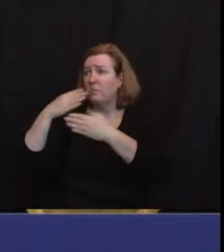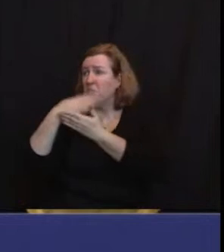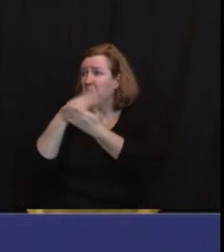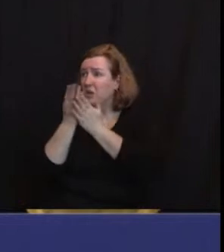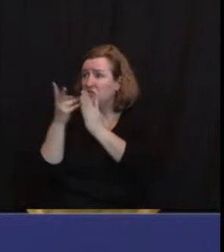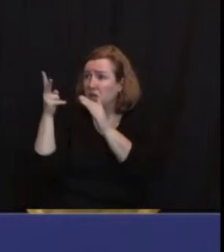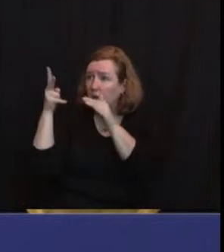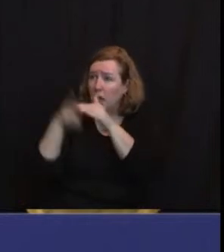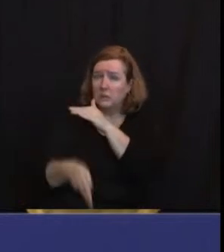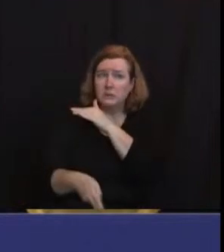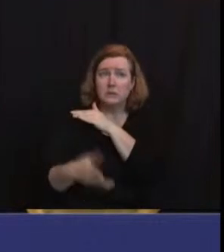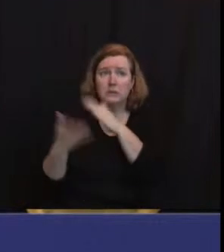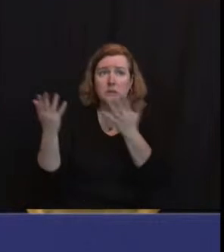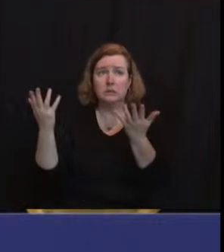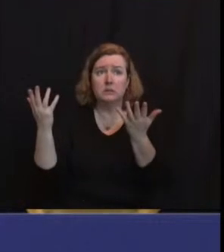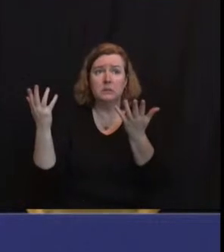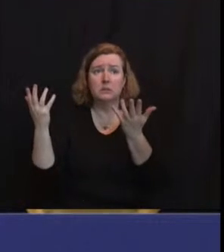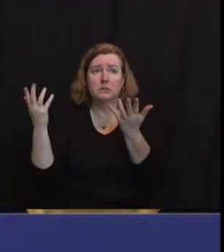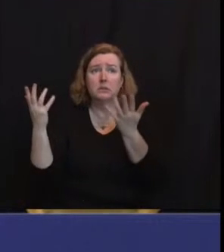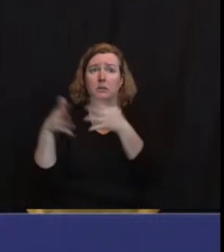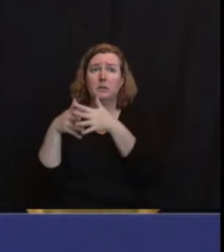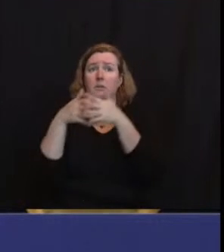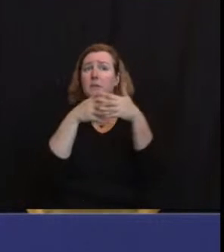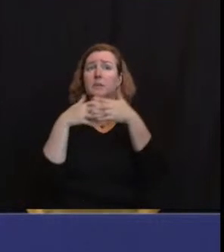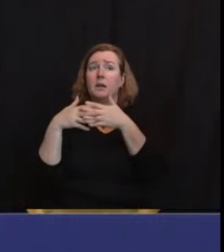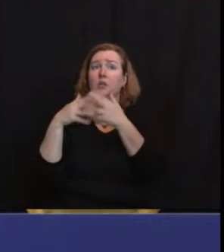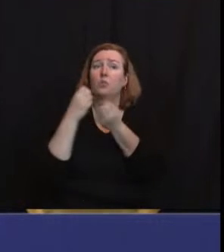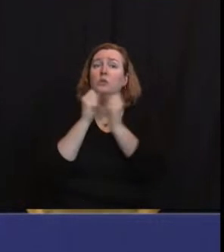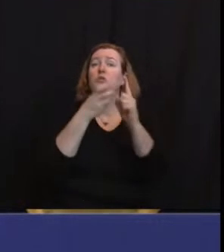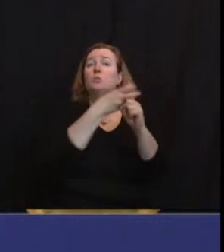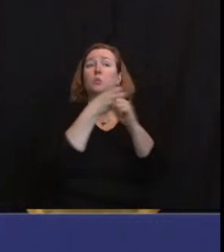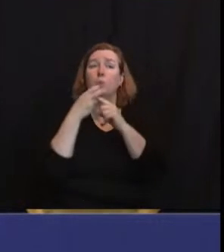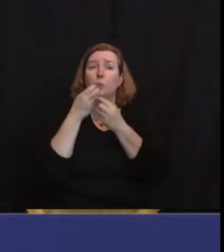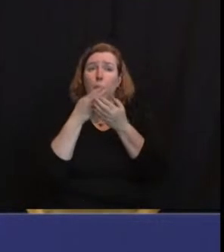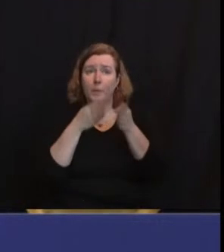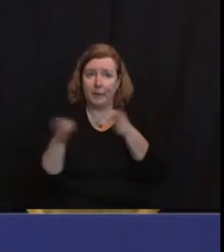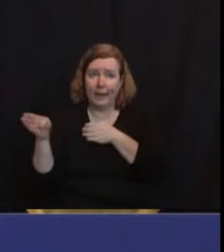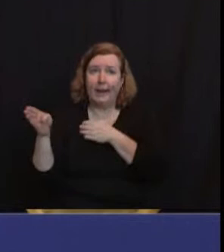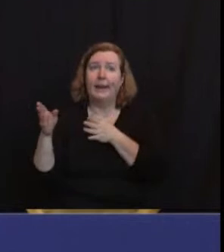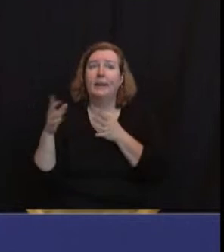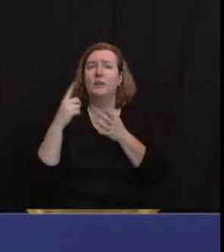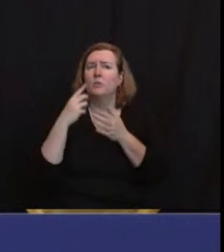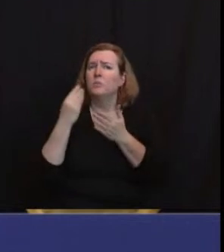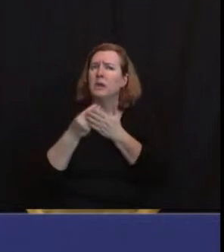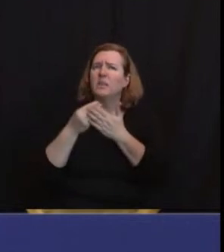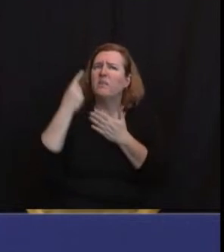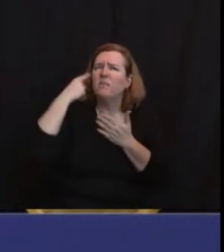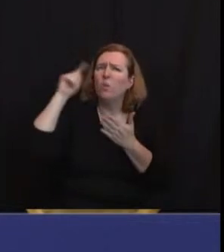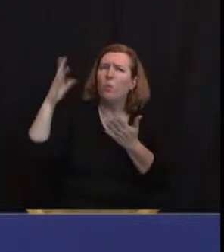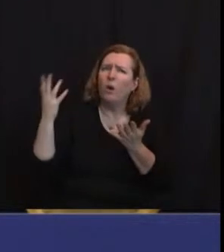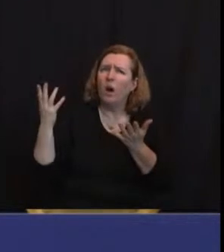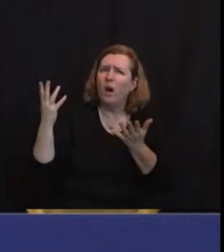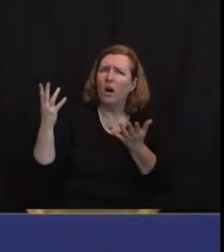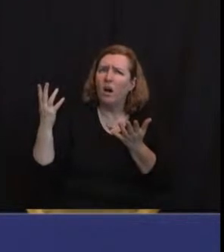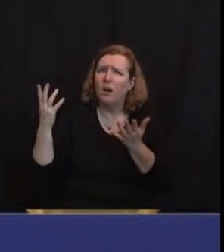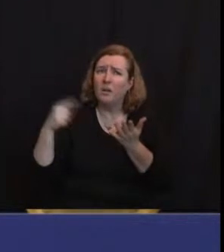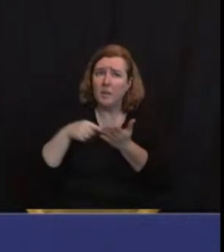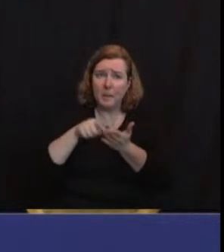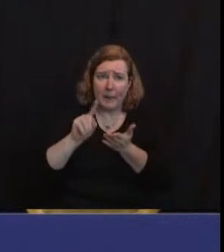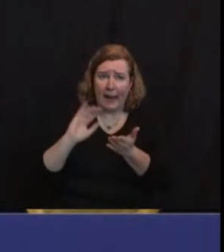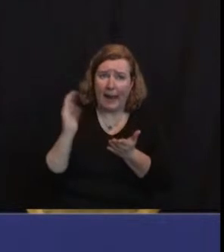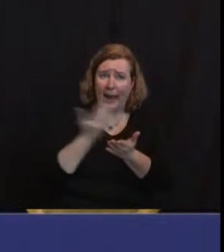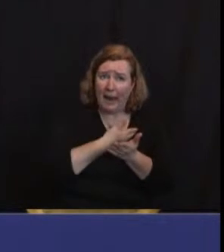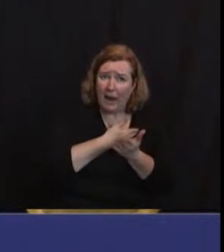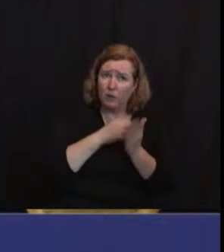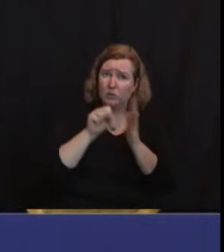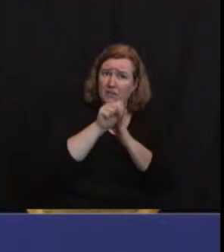spend the American Rescue Plan money on, and would you spend it to repay any of the state's debt? Would your administration be unilaterally handling this